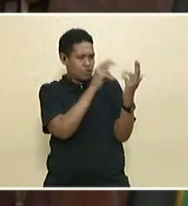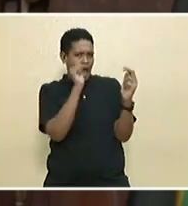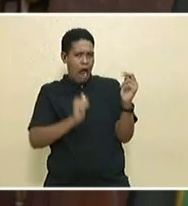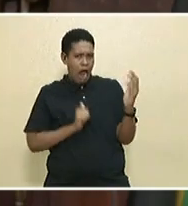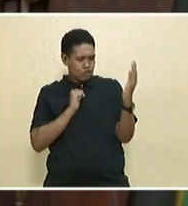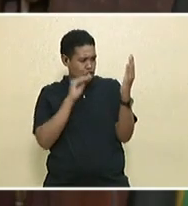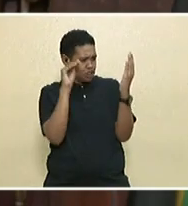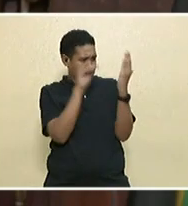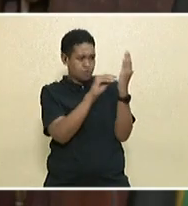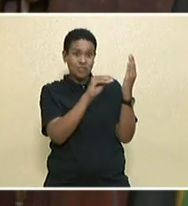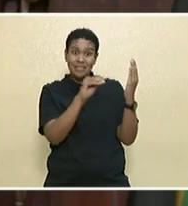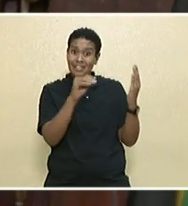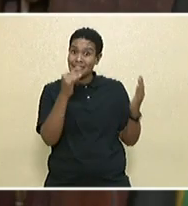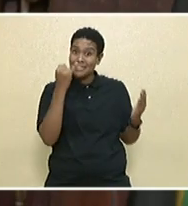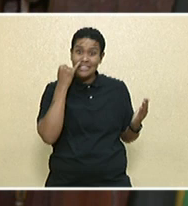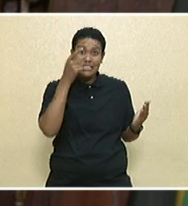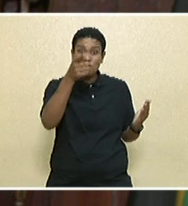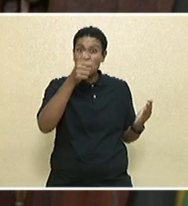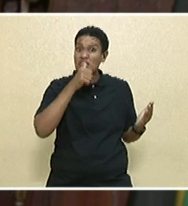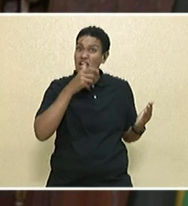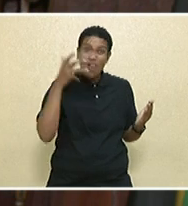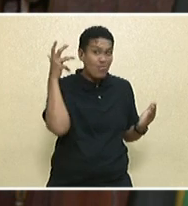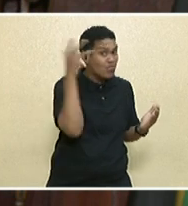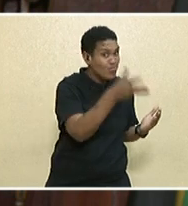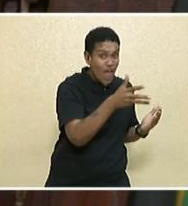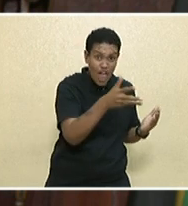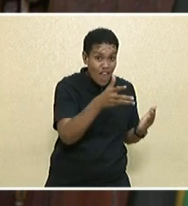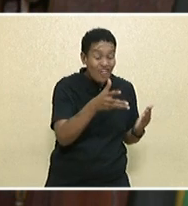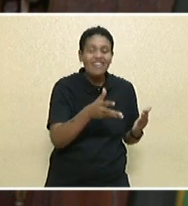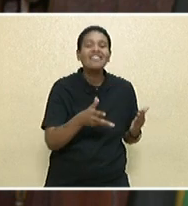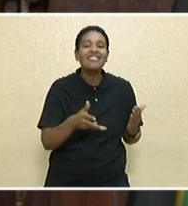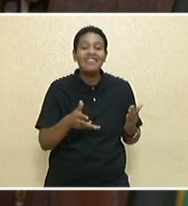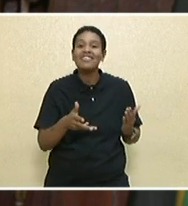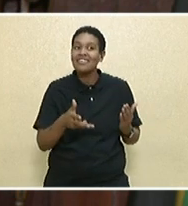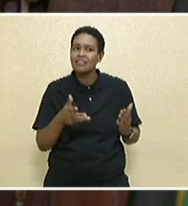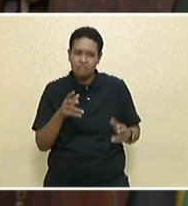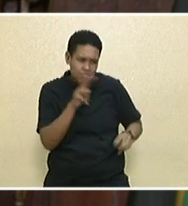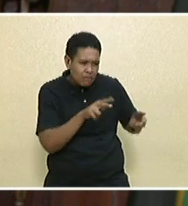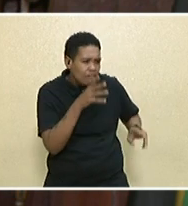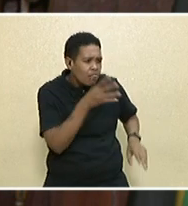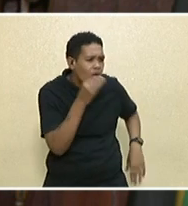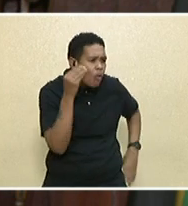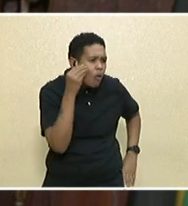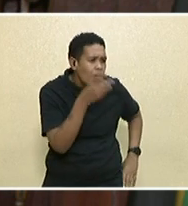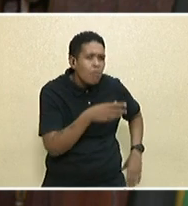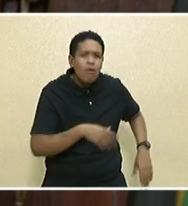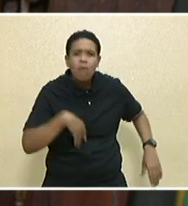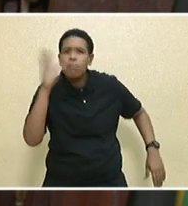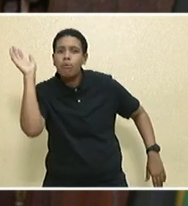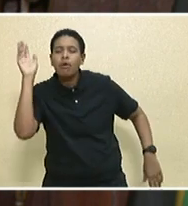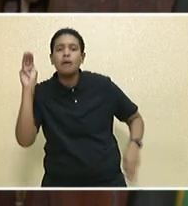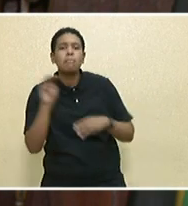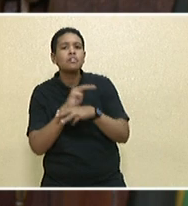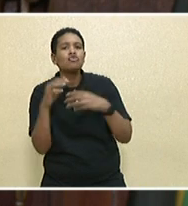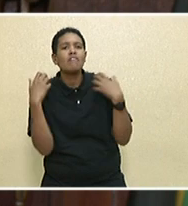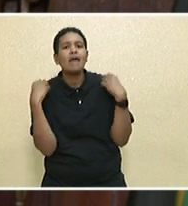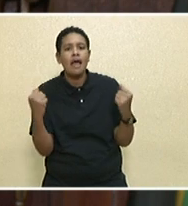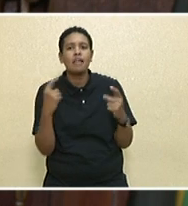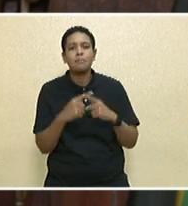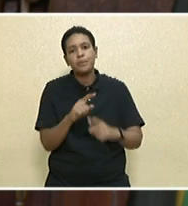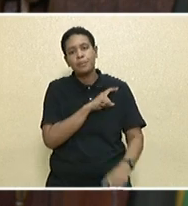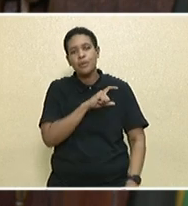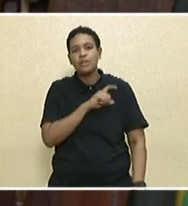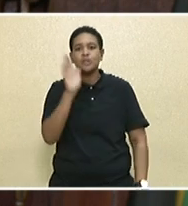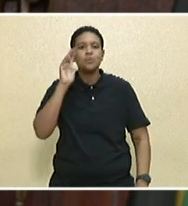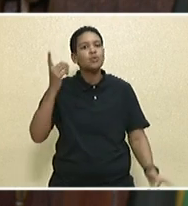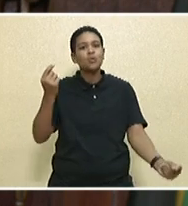if that person is not in quarantine, then the Ministry of Health and the law enforcement will make the